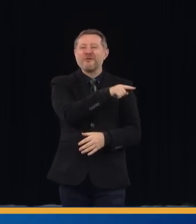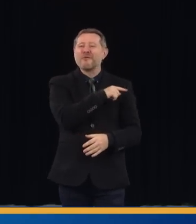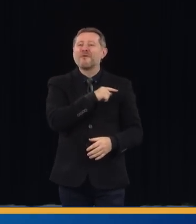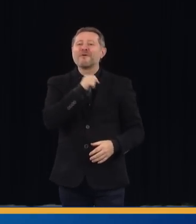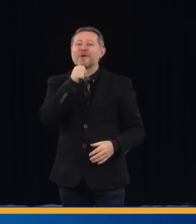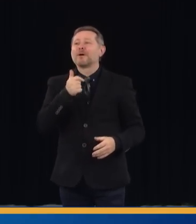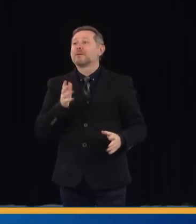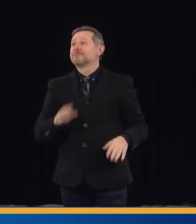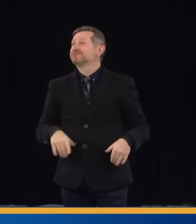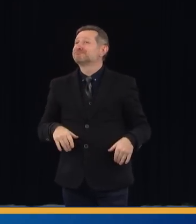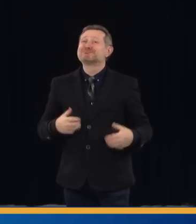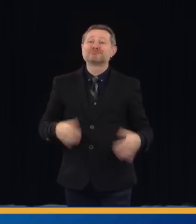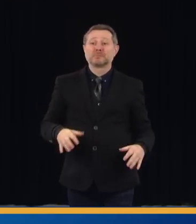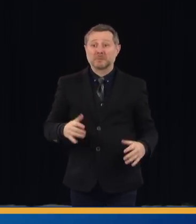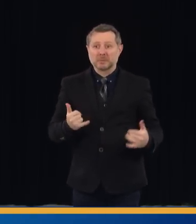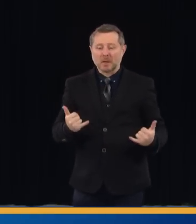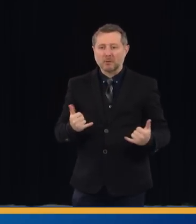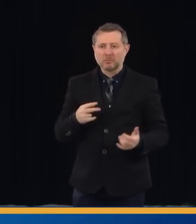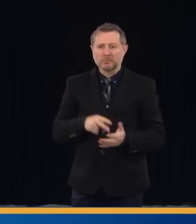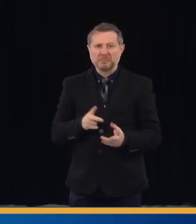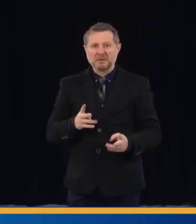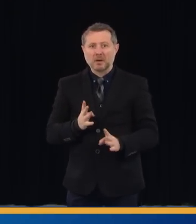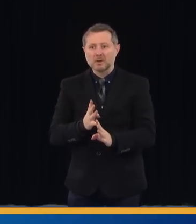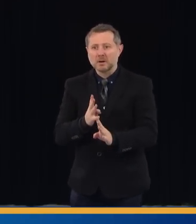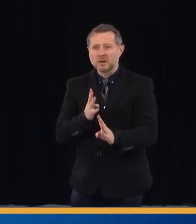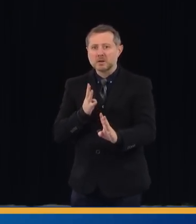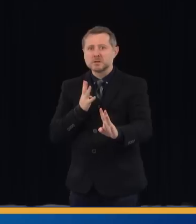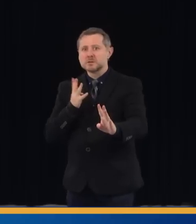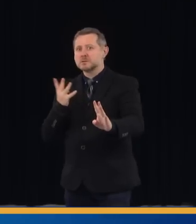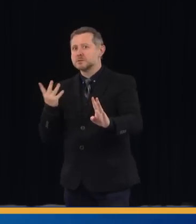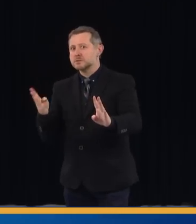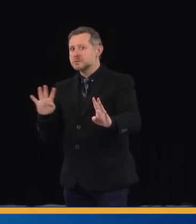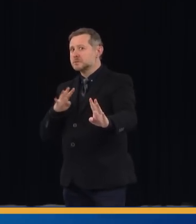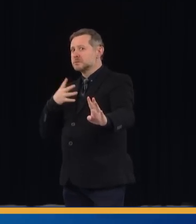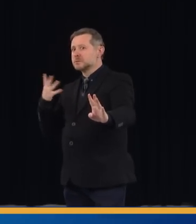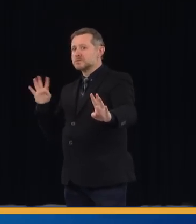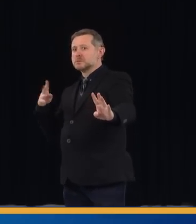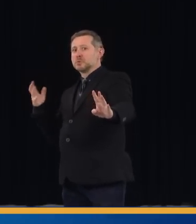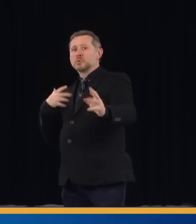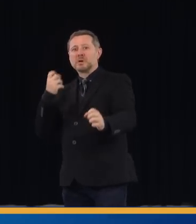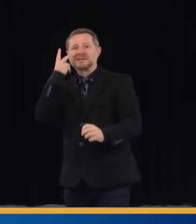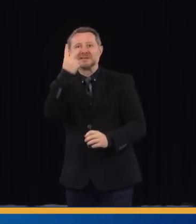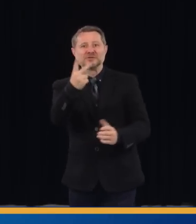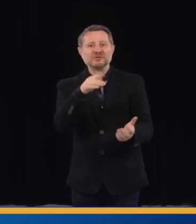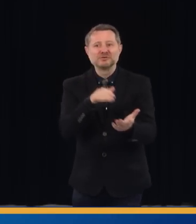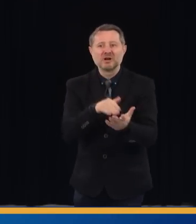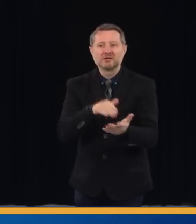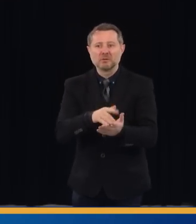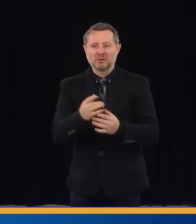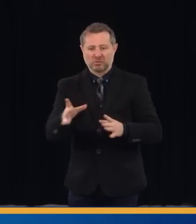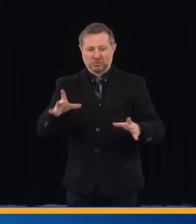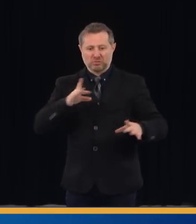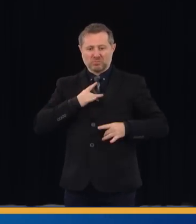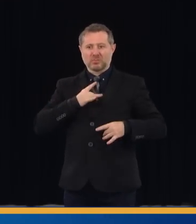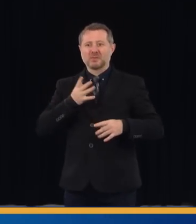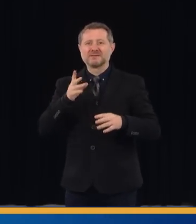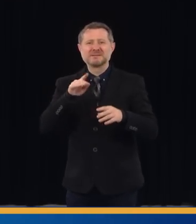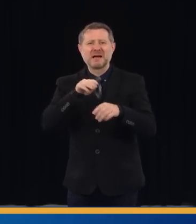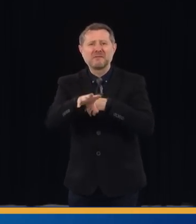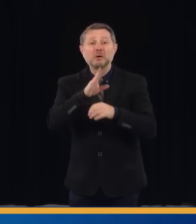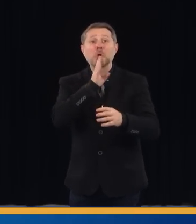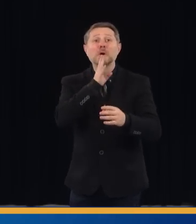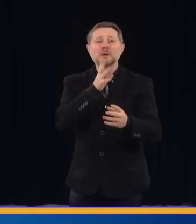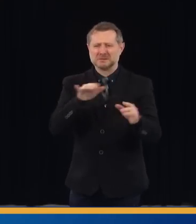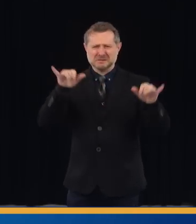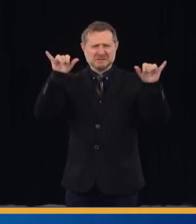come in to get the same basic diagnosis and the same basic advice? Why don't we have medical supplies